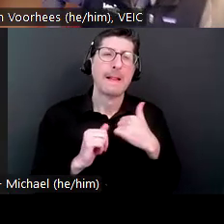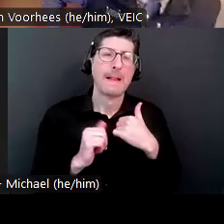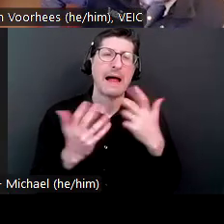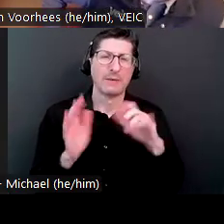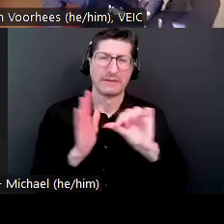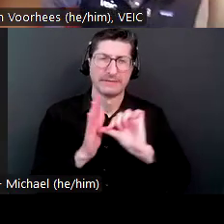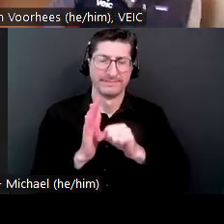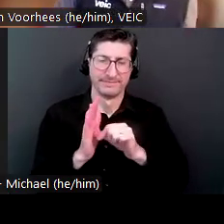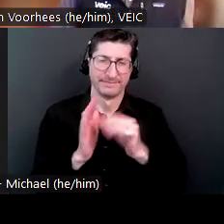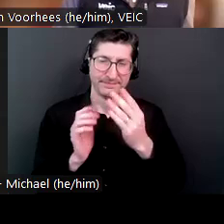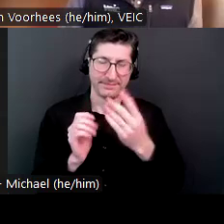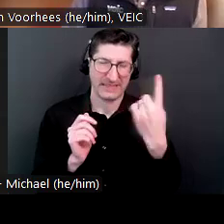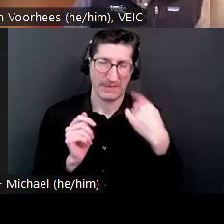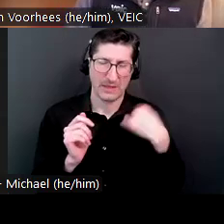that